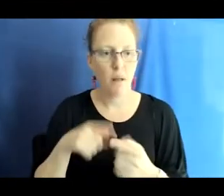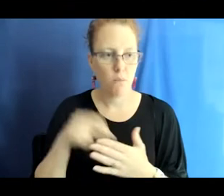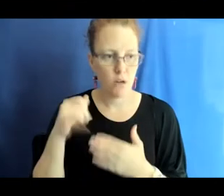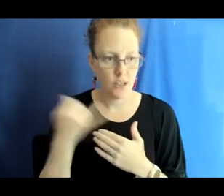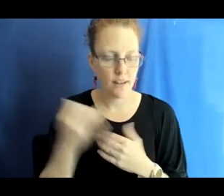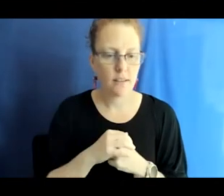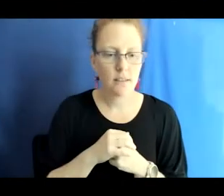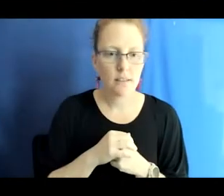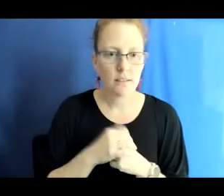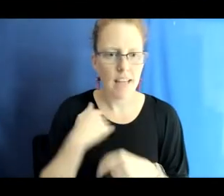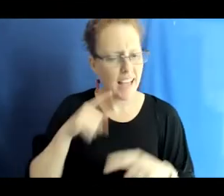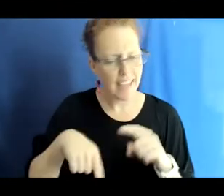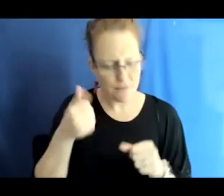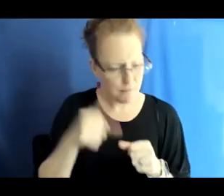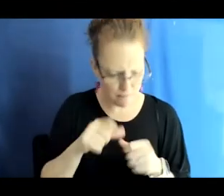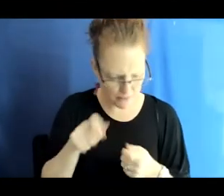well, the